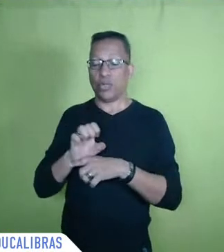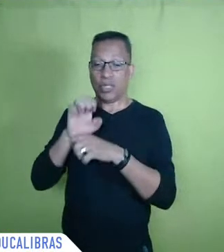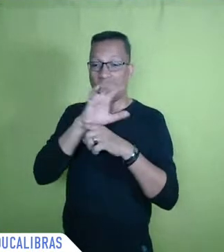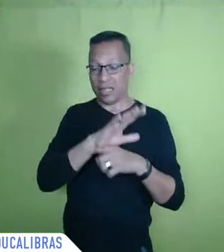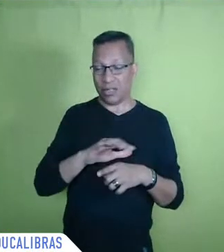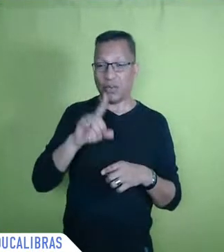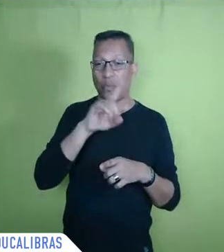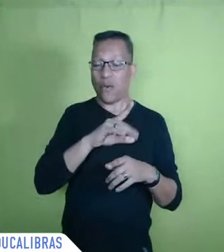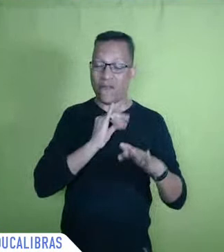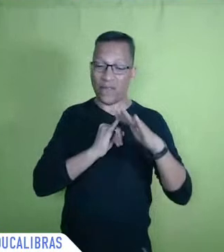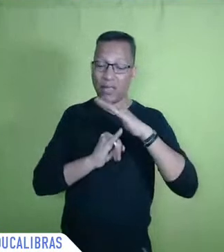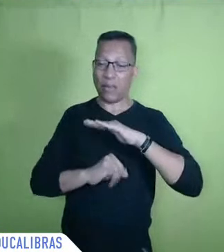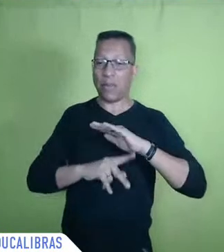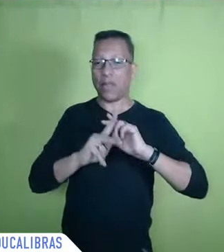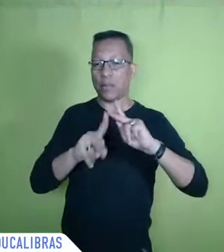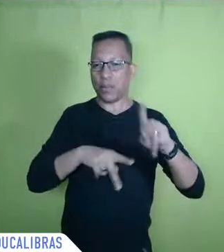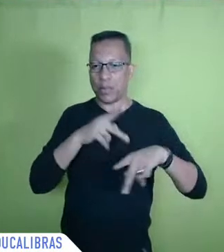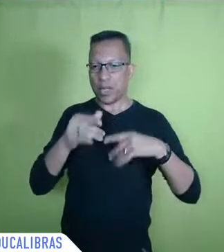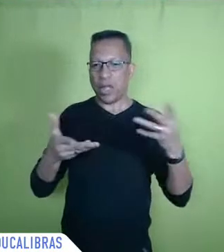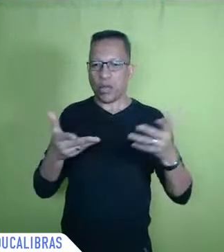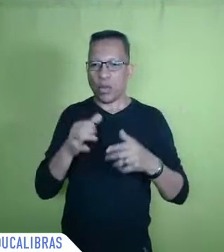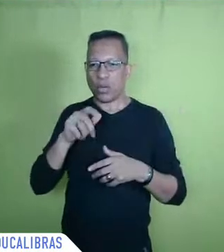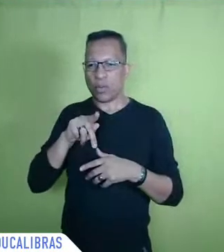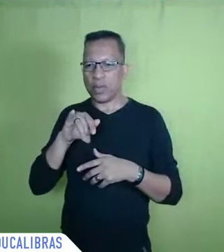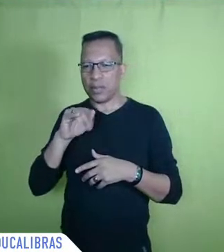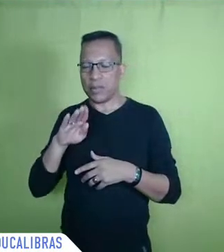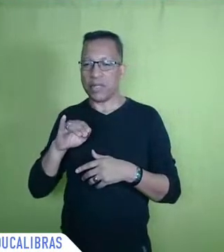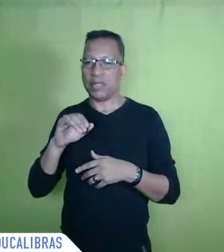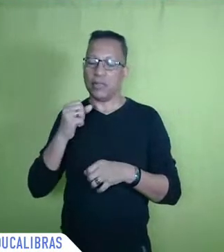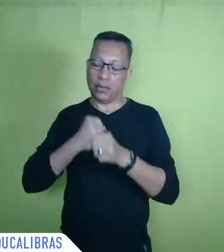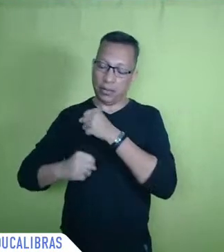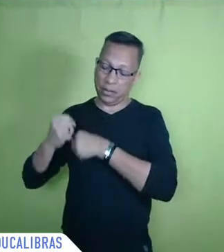and all the social problems we have.